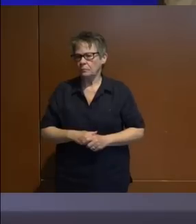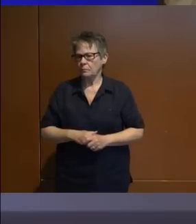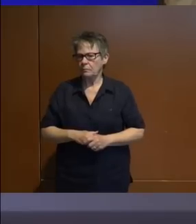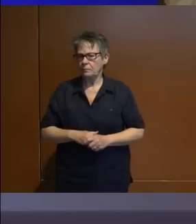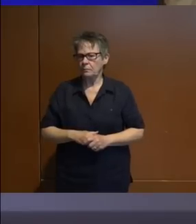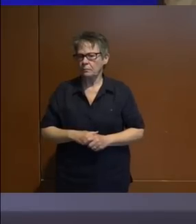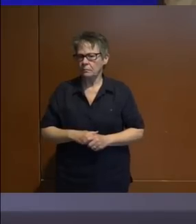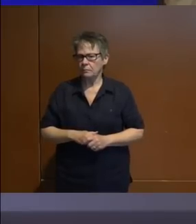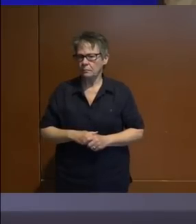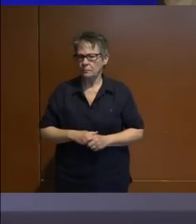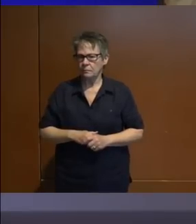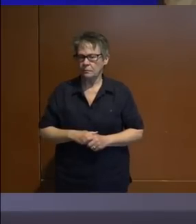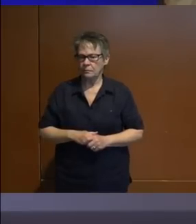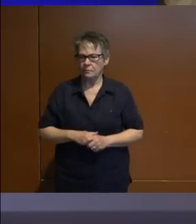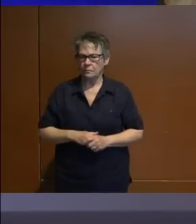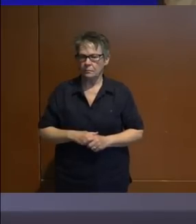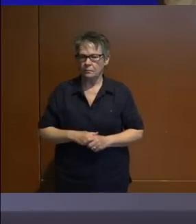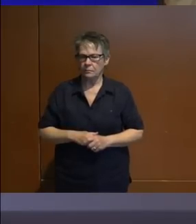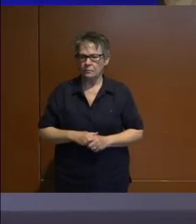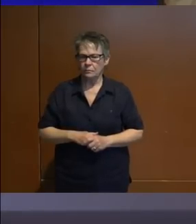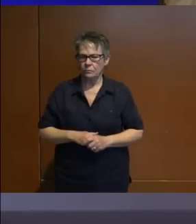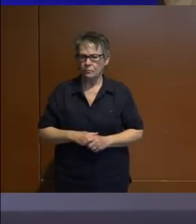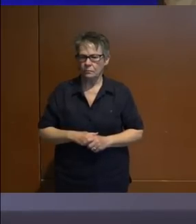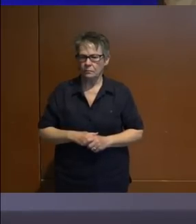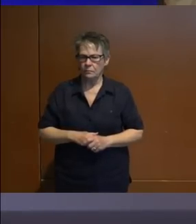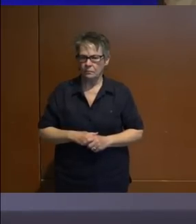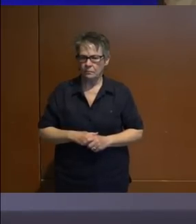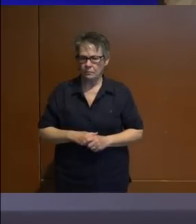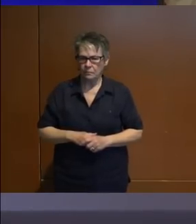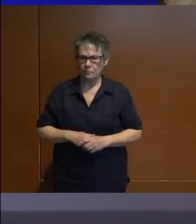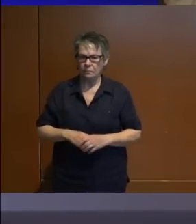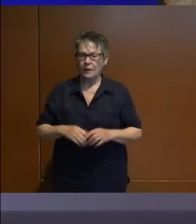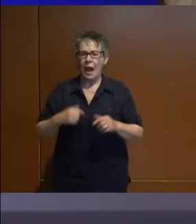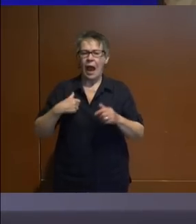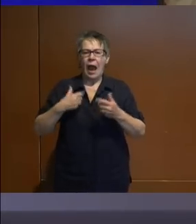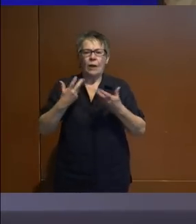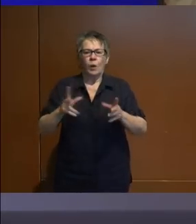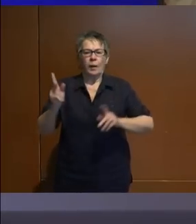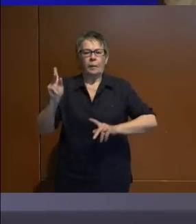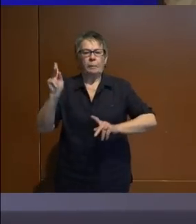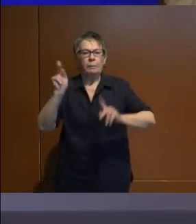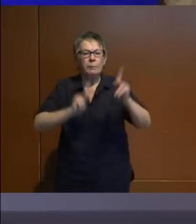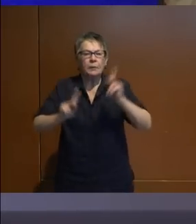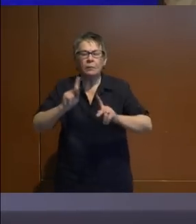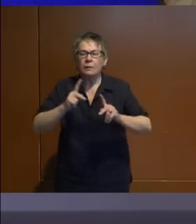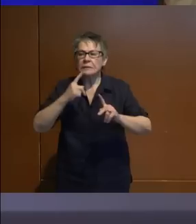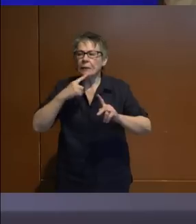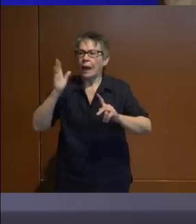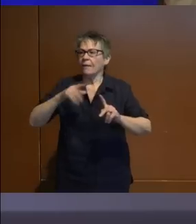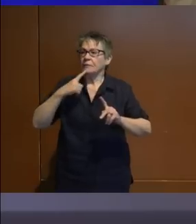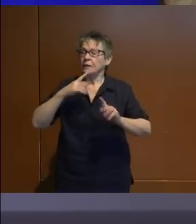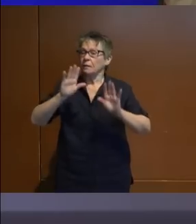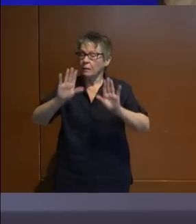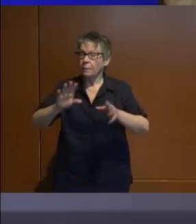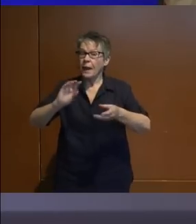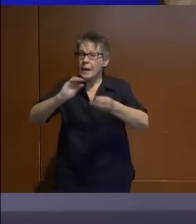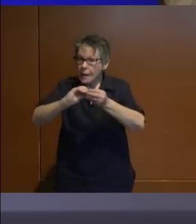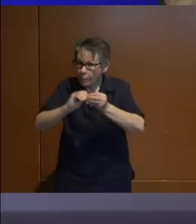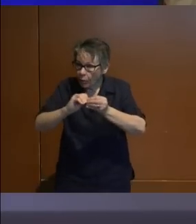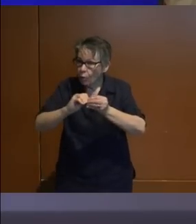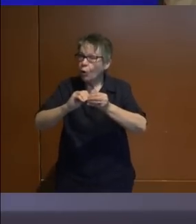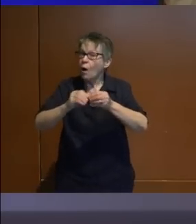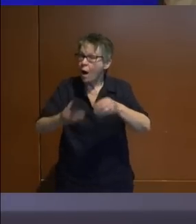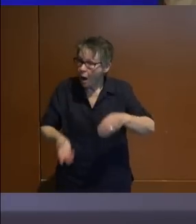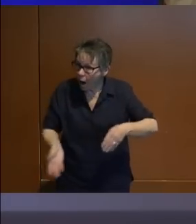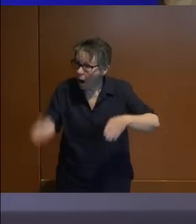These numbers have gone up dramatically. We expected them to go up dramatically, and we expect them to continue to go